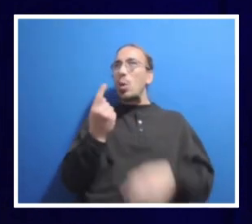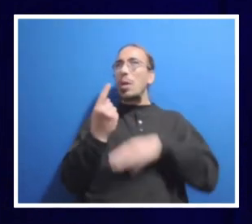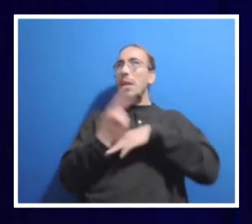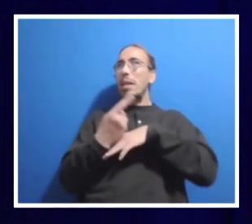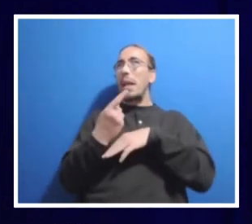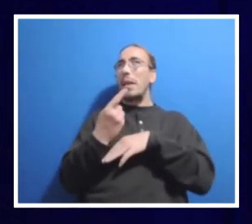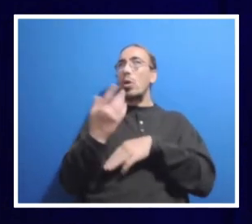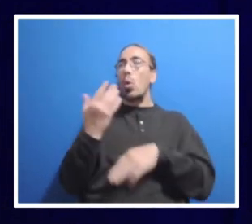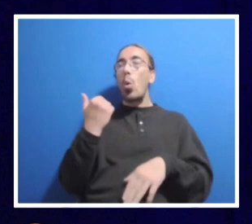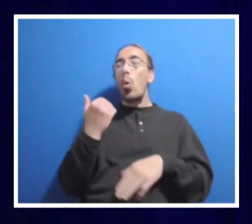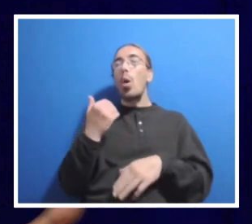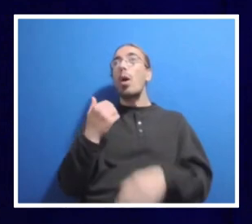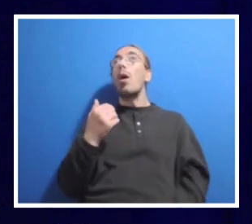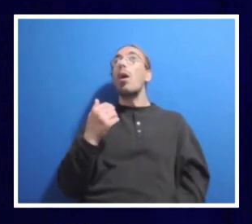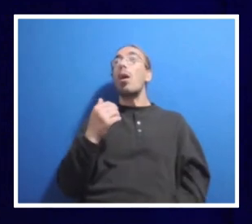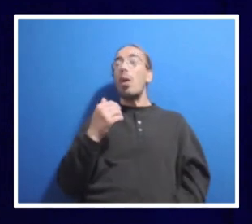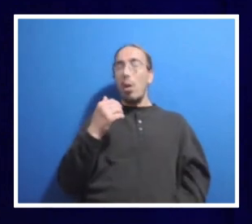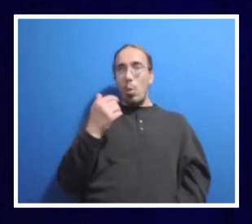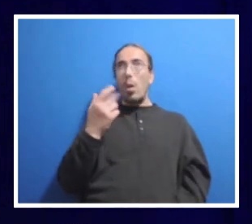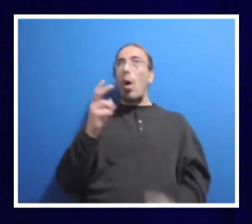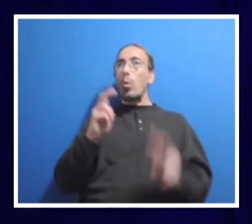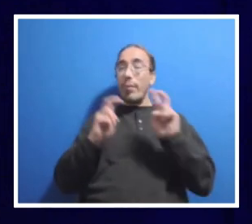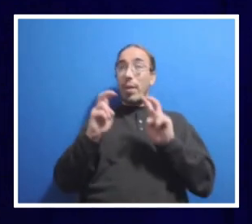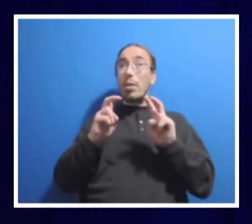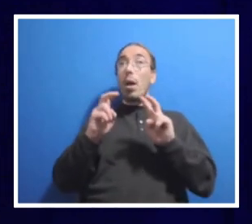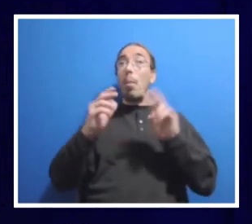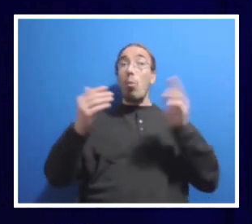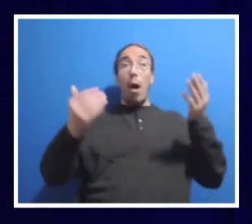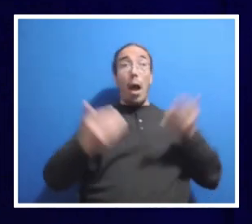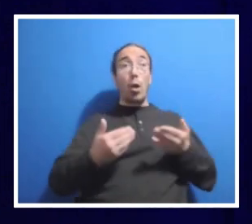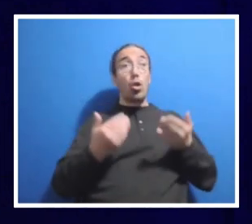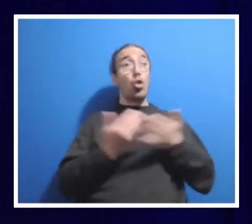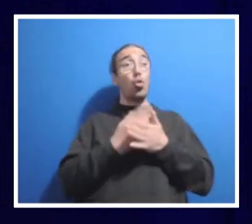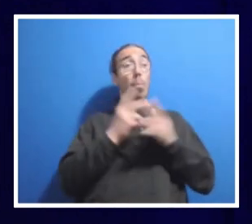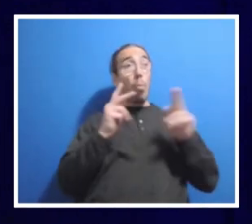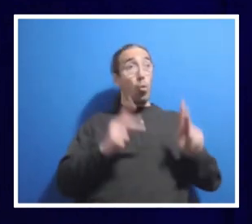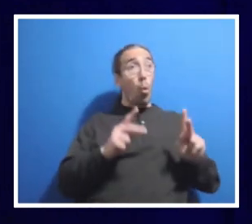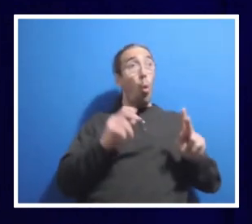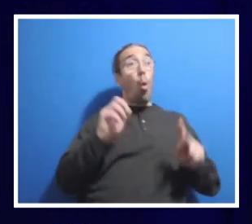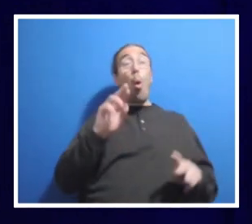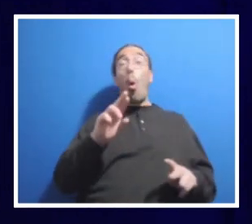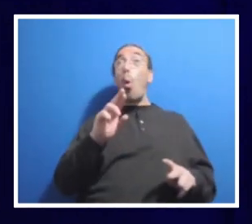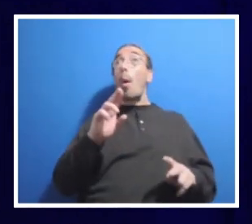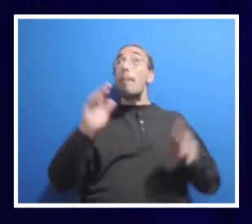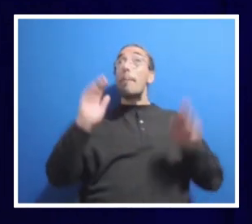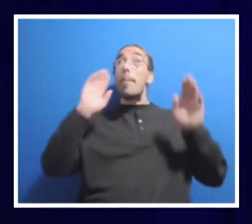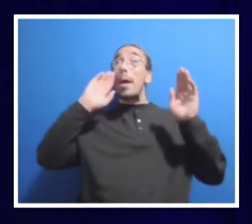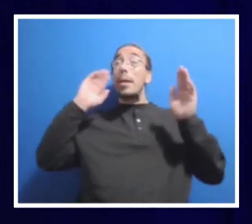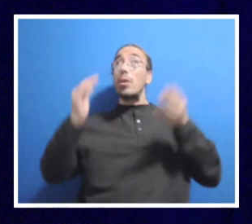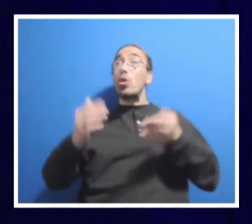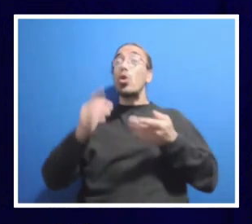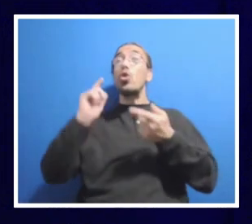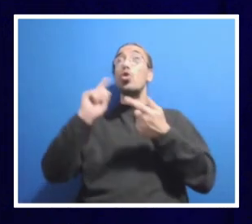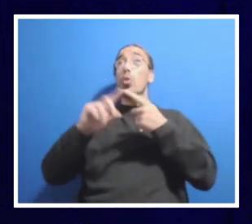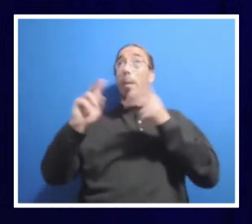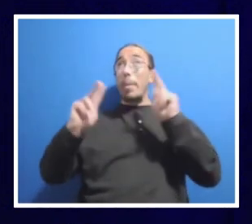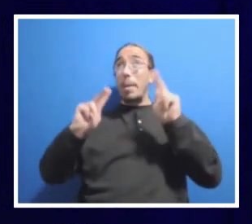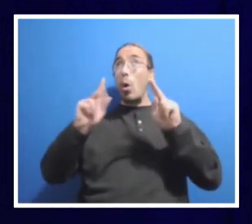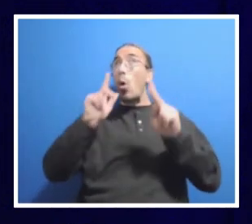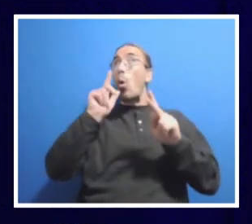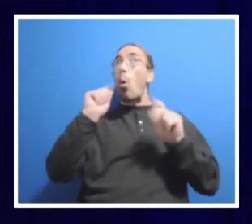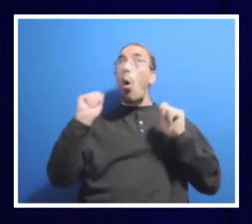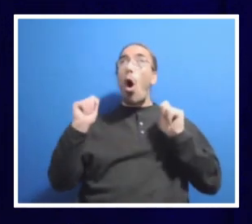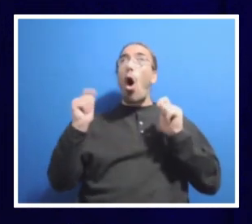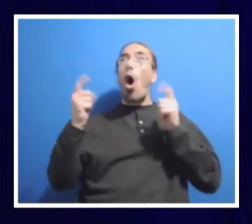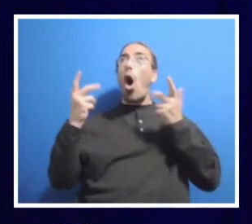we always invest in just bringing someone new? Or should we also be paying attention to the people that we already have